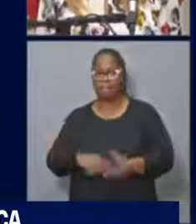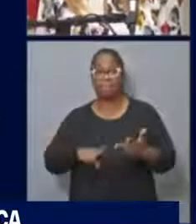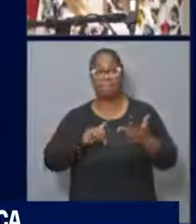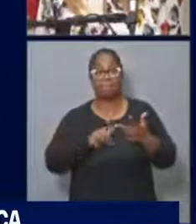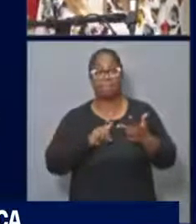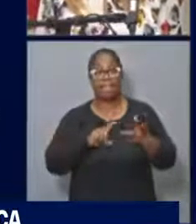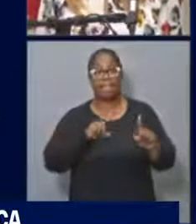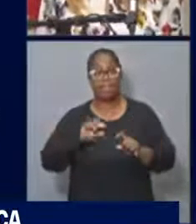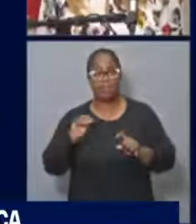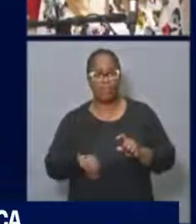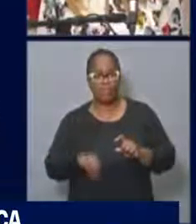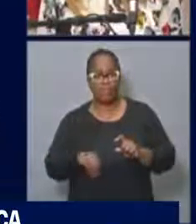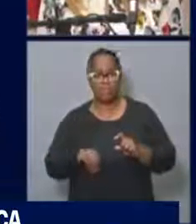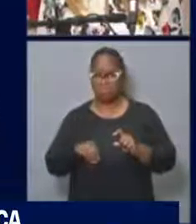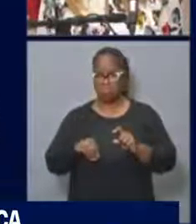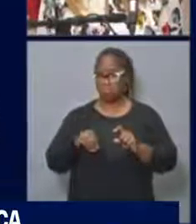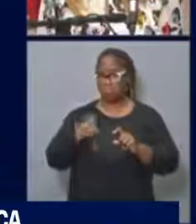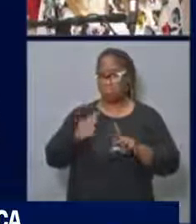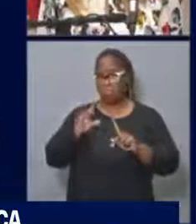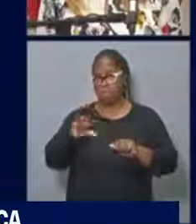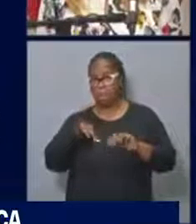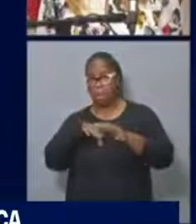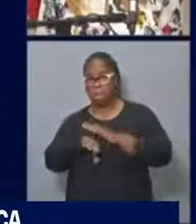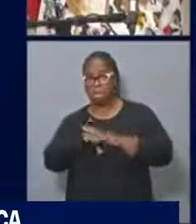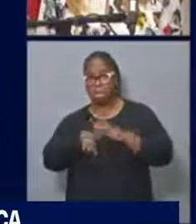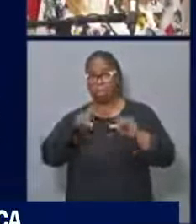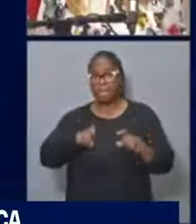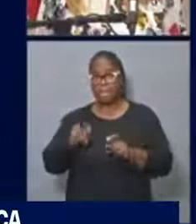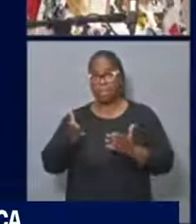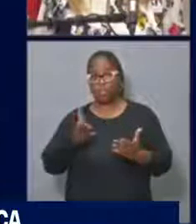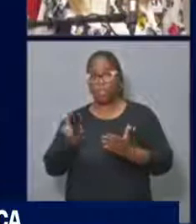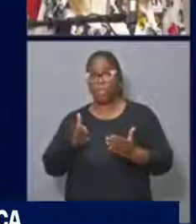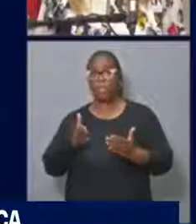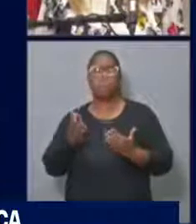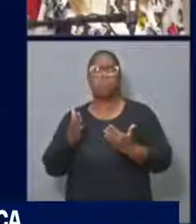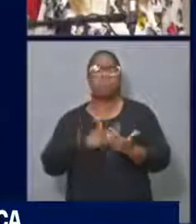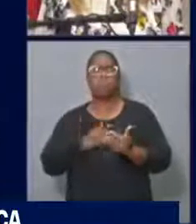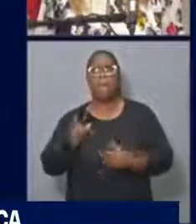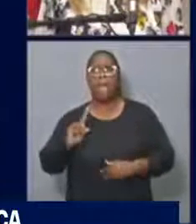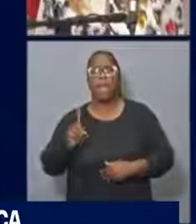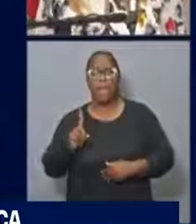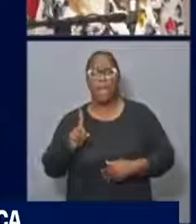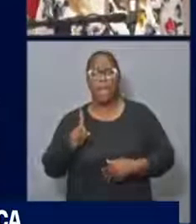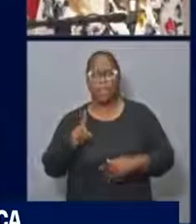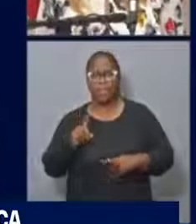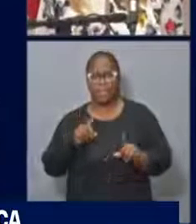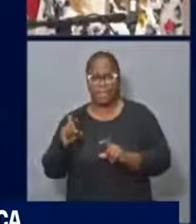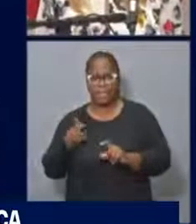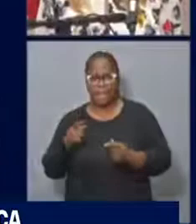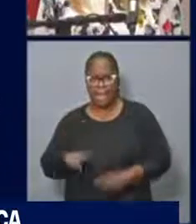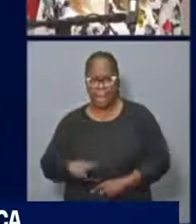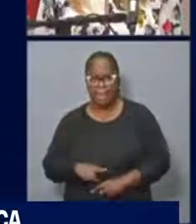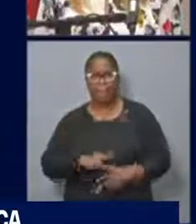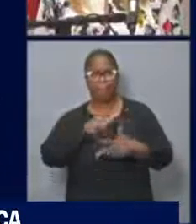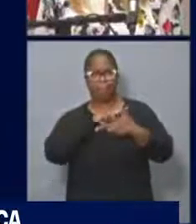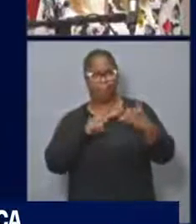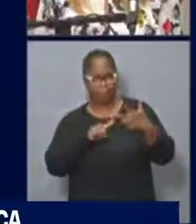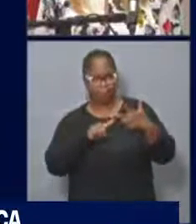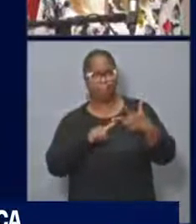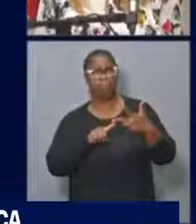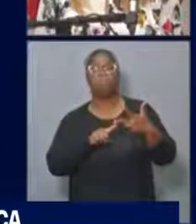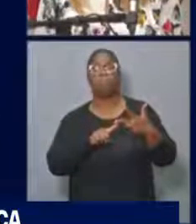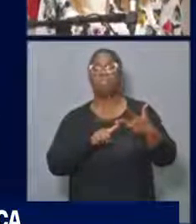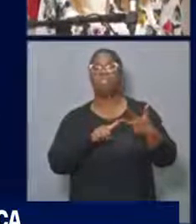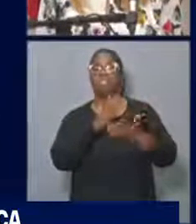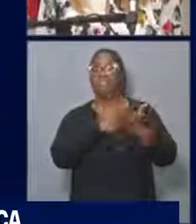testing rate, or the rate at which accessing testing services broadly, regardless of where that test took place. This looks at communities that are not